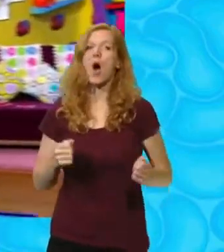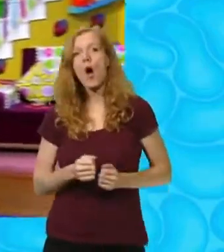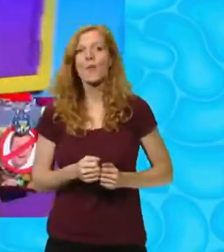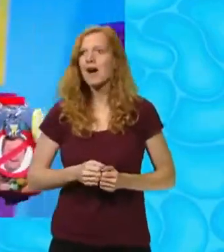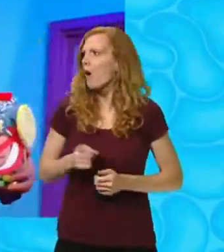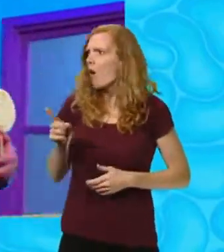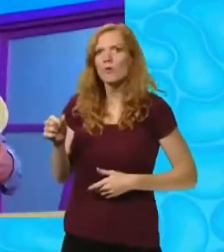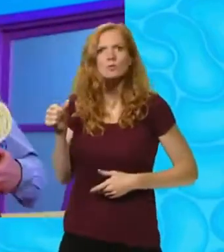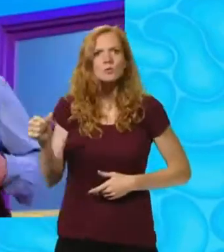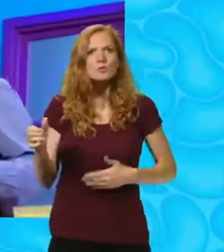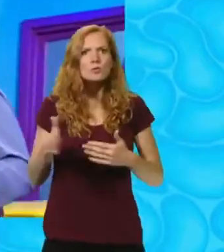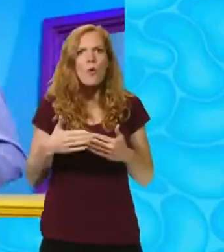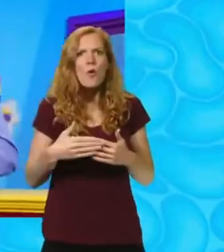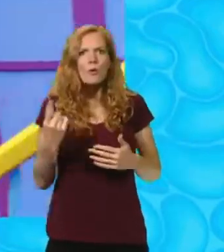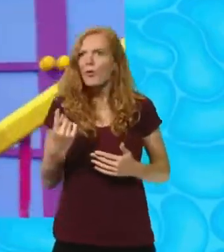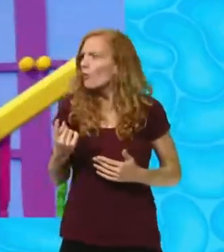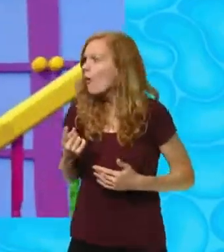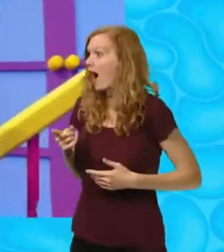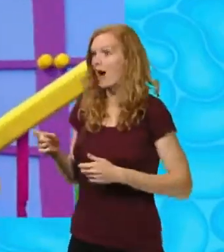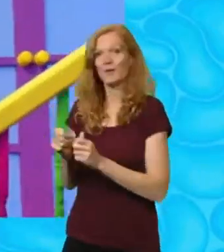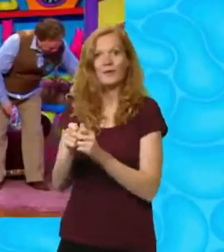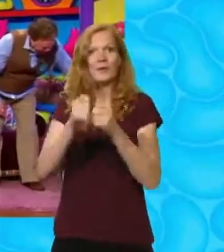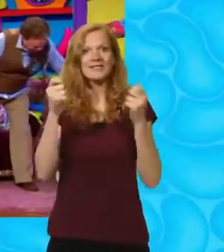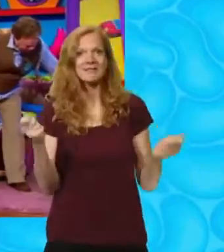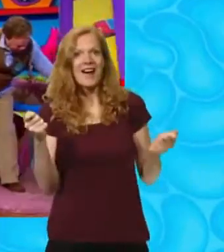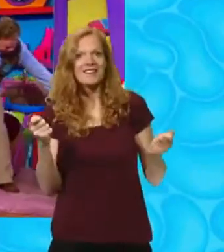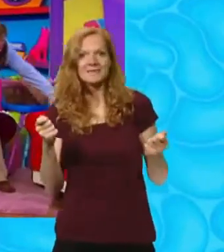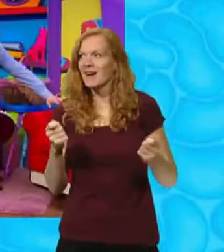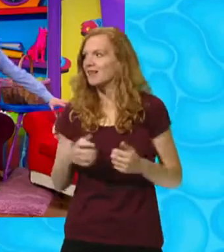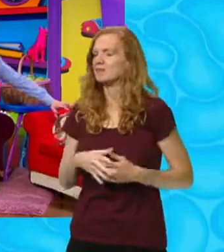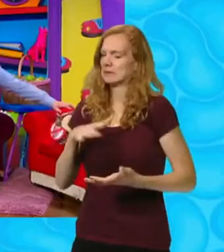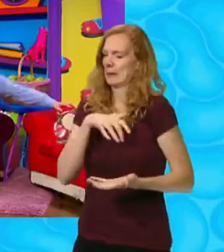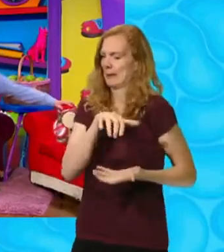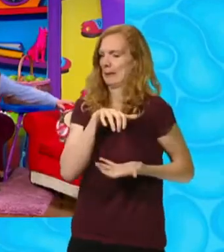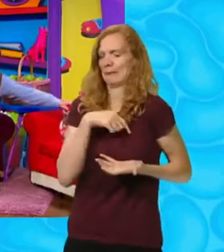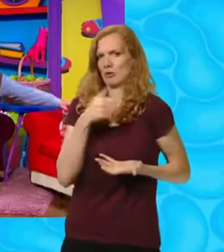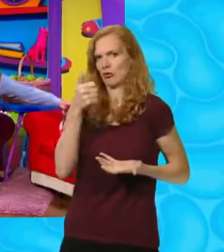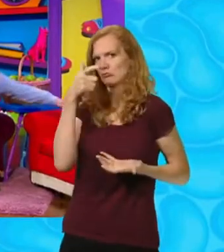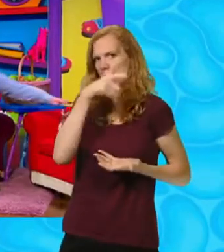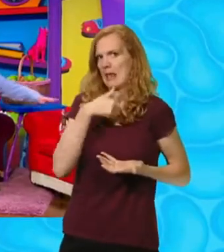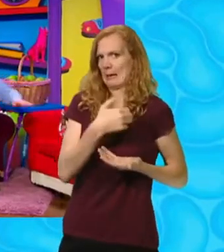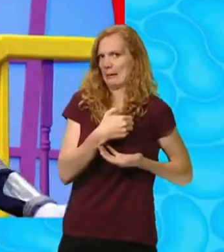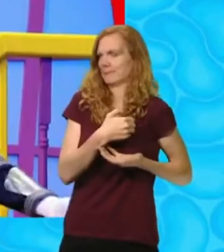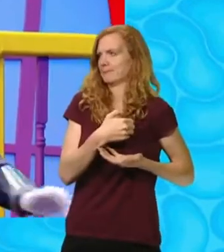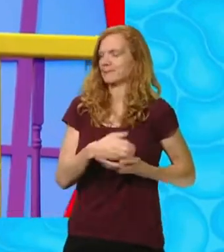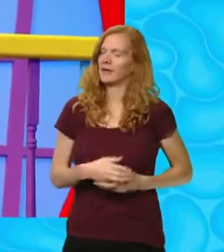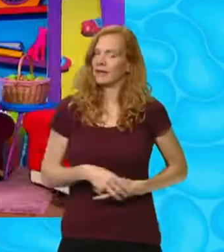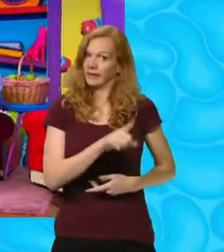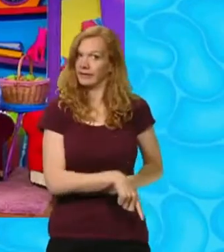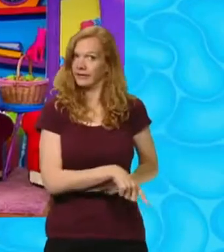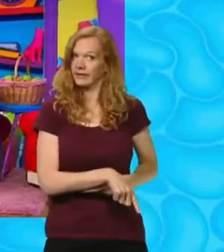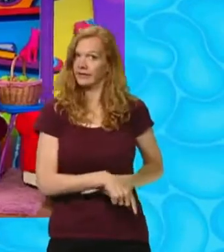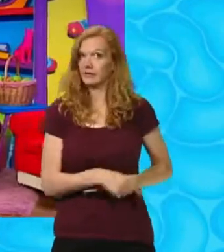I'll just hold the sweets, you know, for good luck. Put them down. Right, now, sir. Yes? May I? Yes,